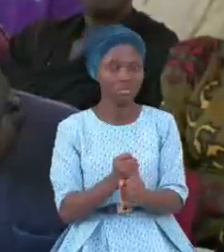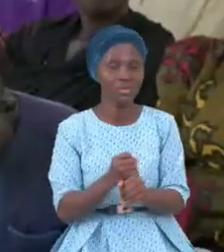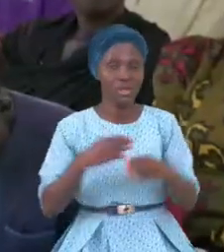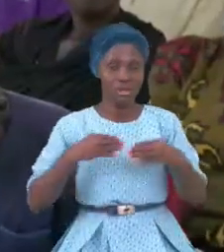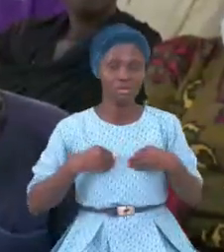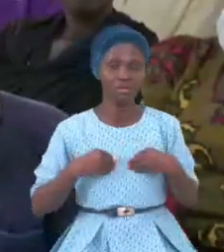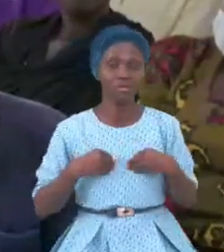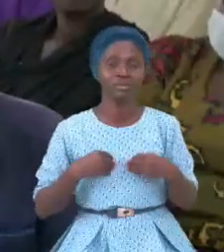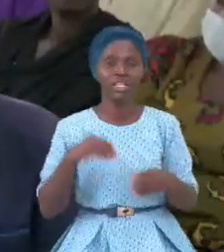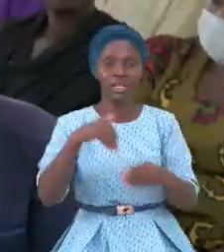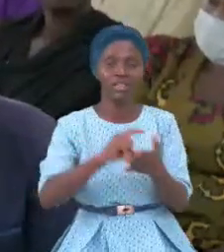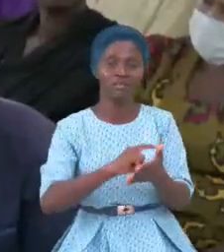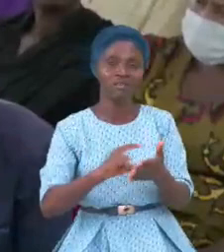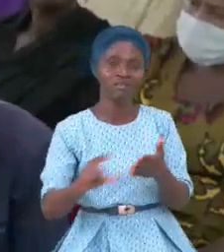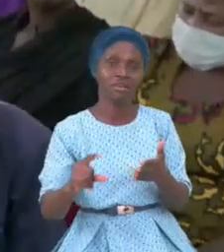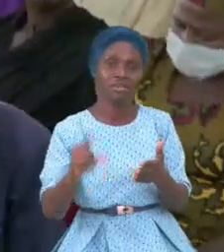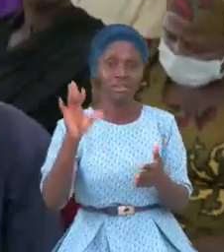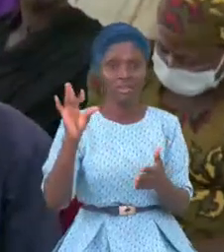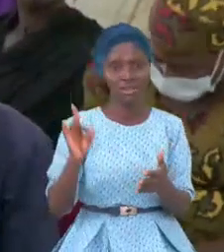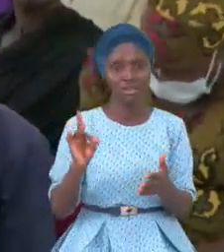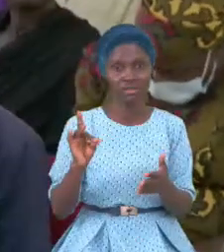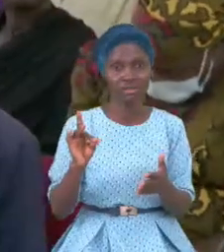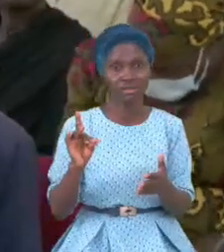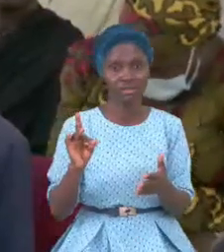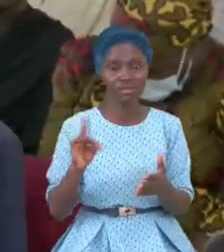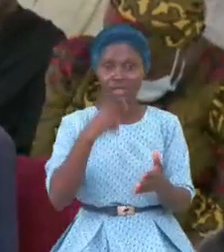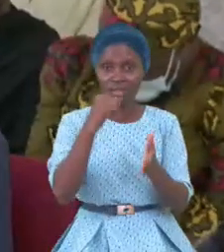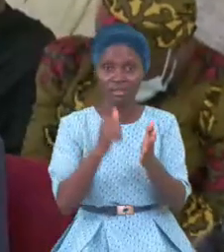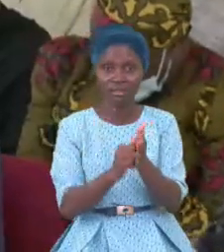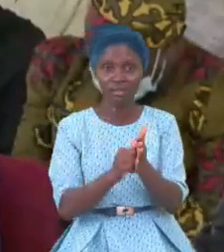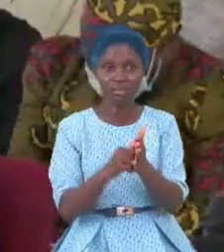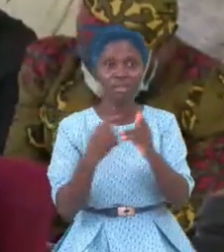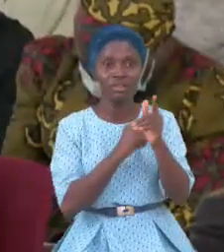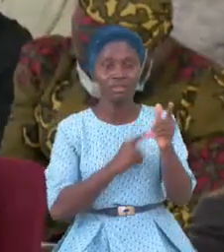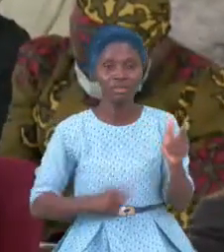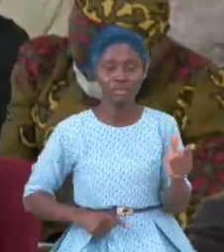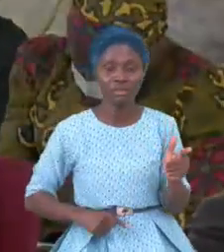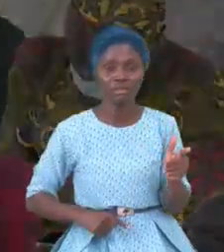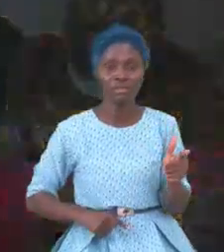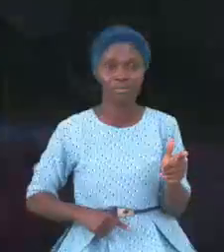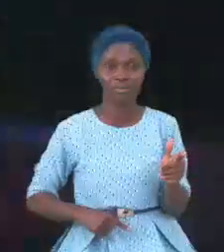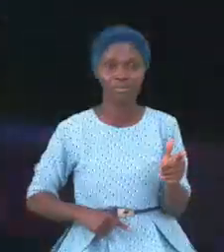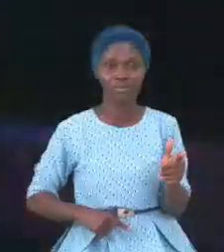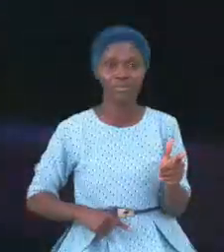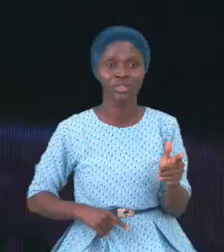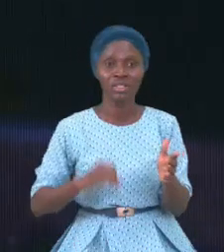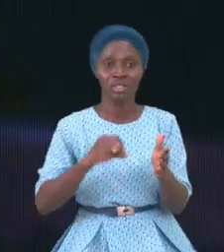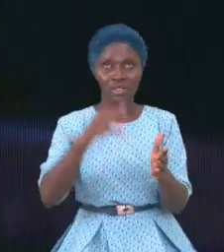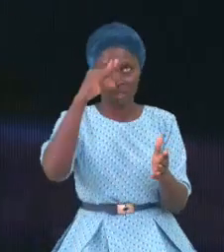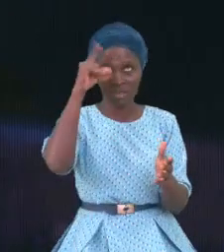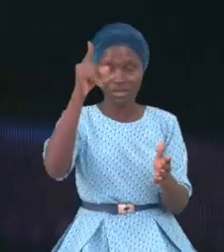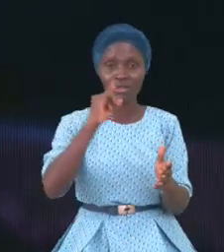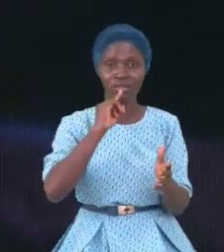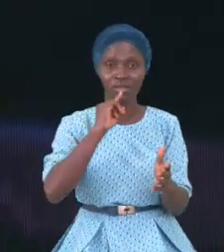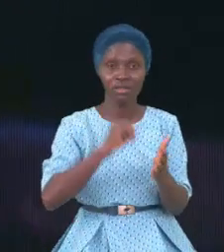verse 8, the Lord, he it is that doth go before thee. He it is